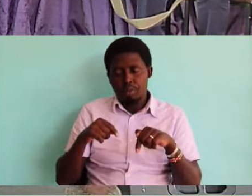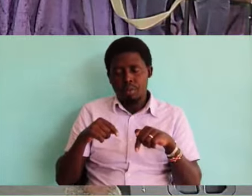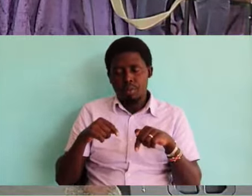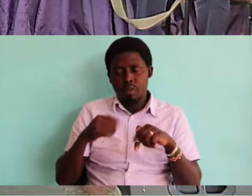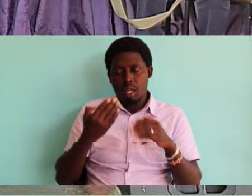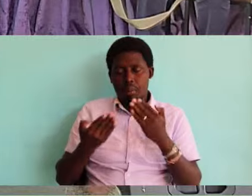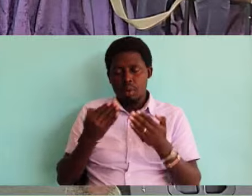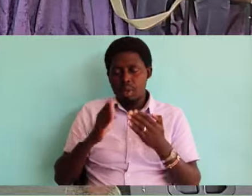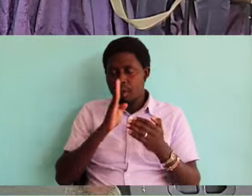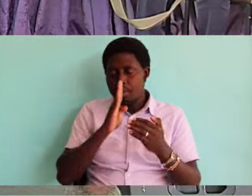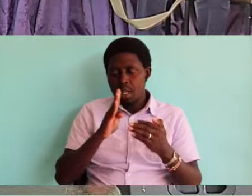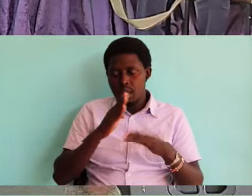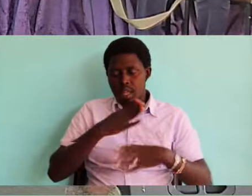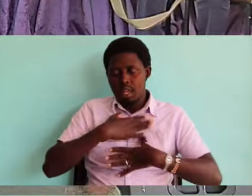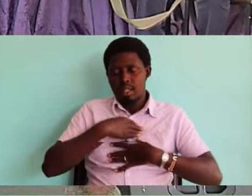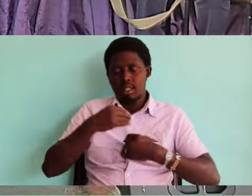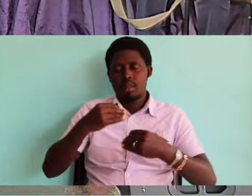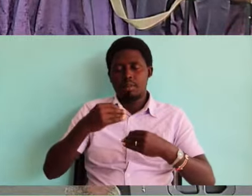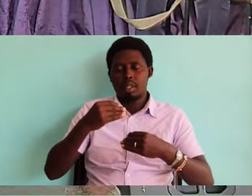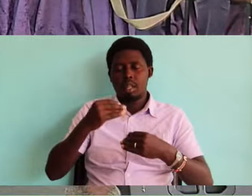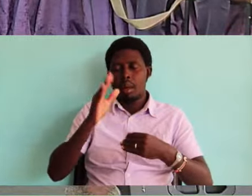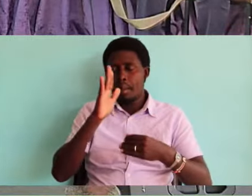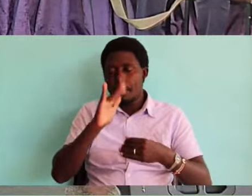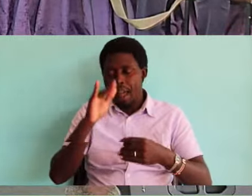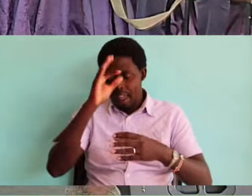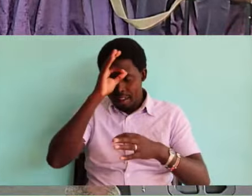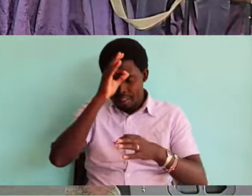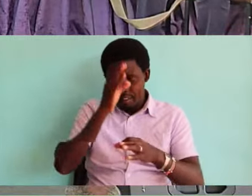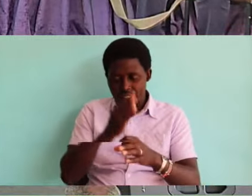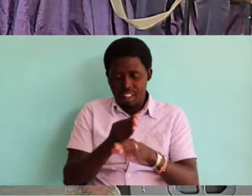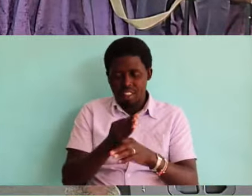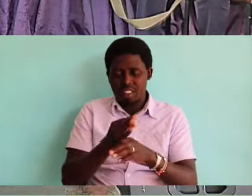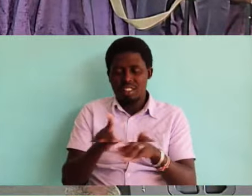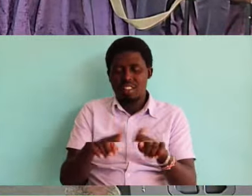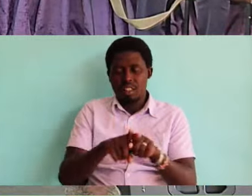May we be accepted by faith like Abel